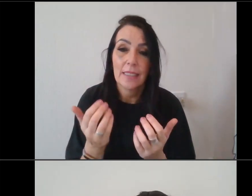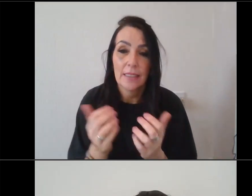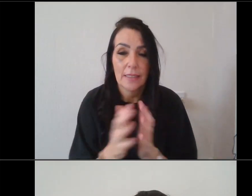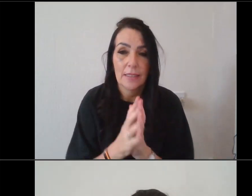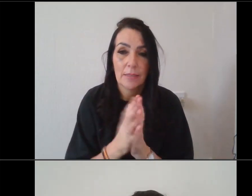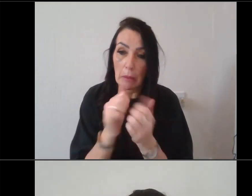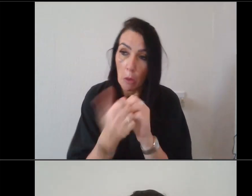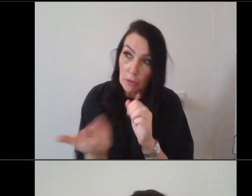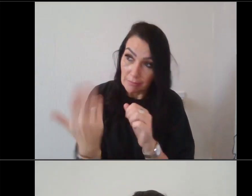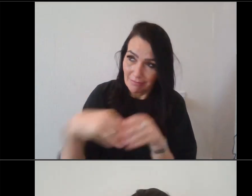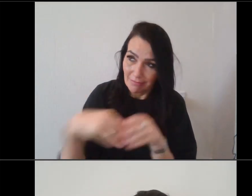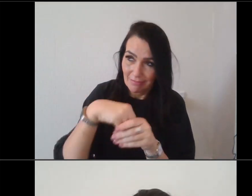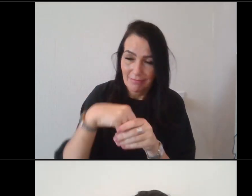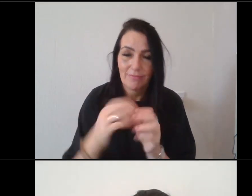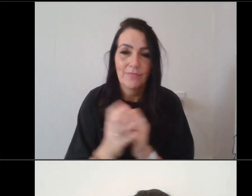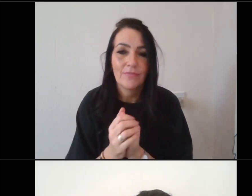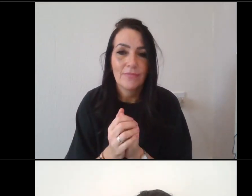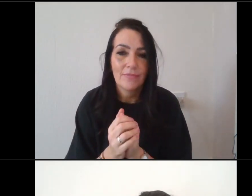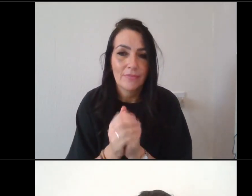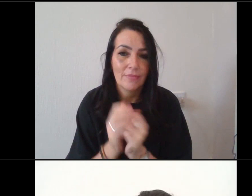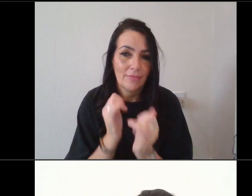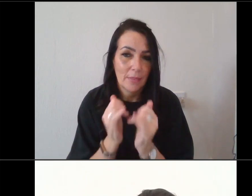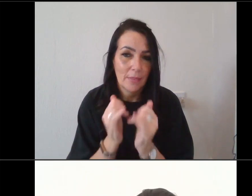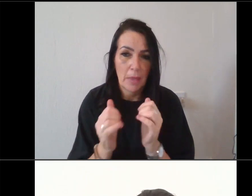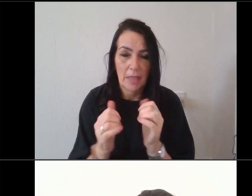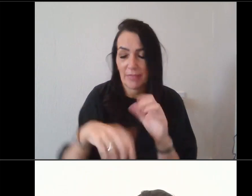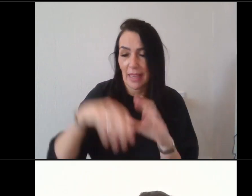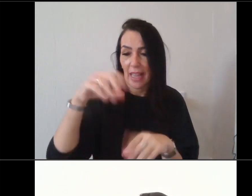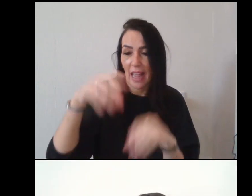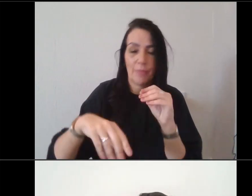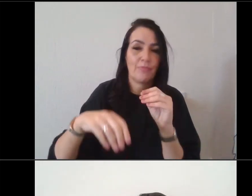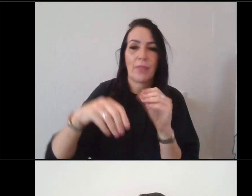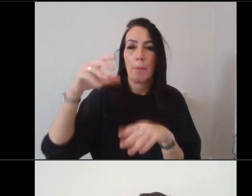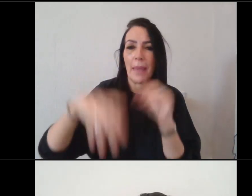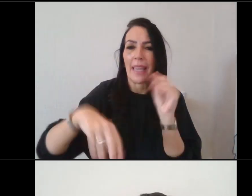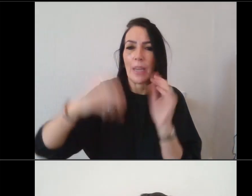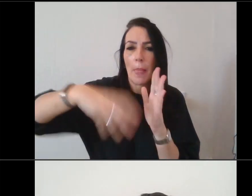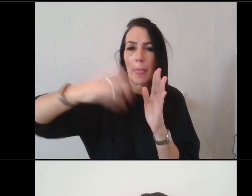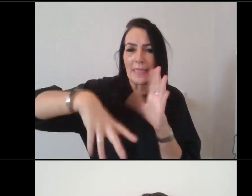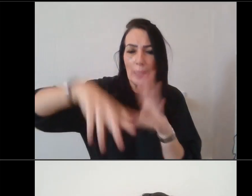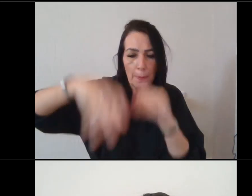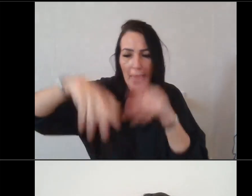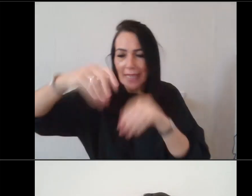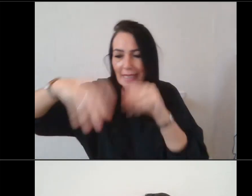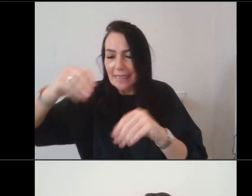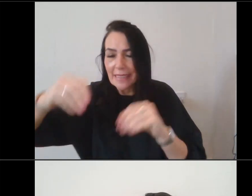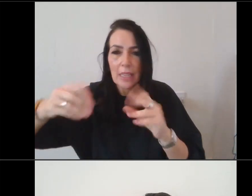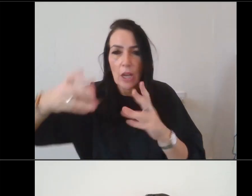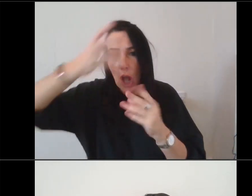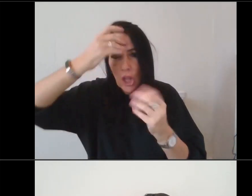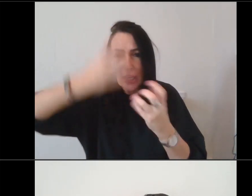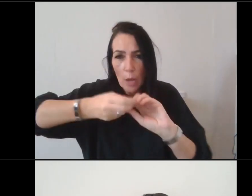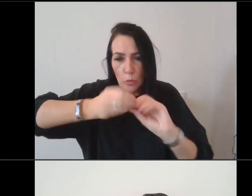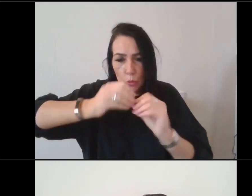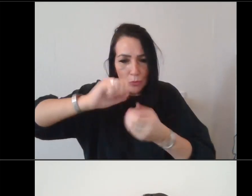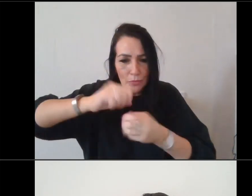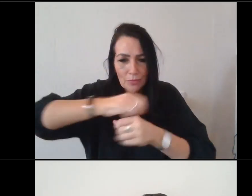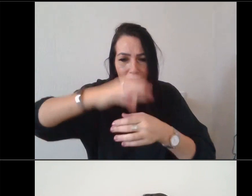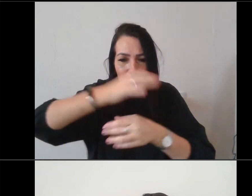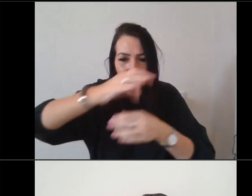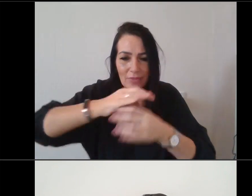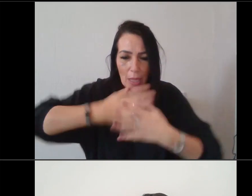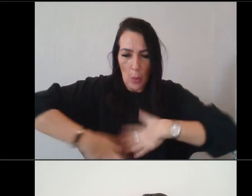involved. So I don't know, maybe litter picks, or even things like learning how to mend clothes. I'm sure we did something